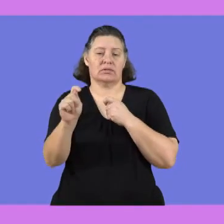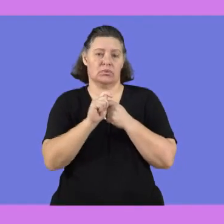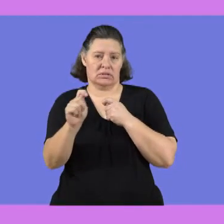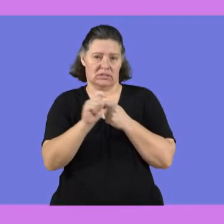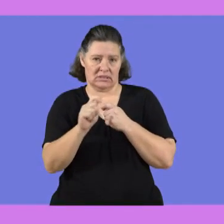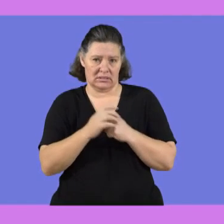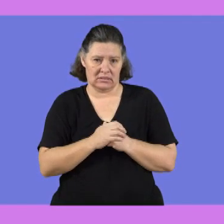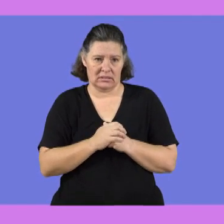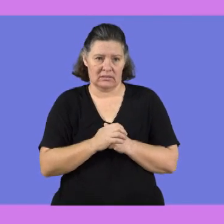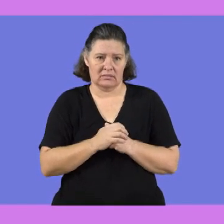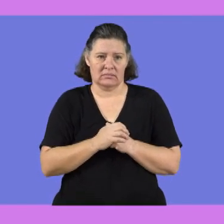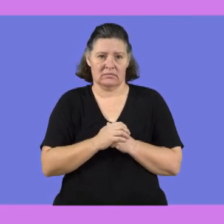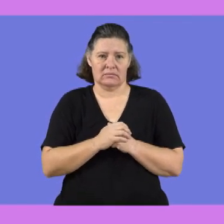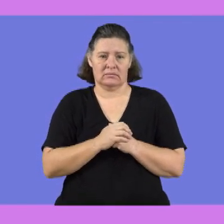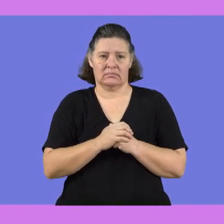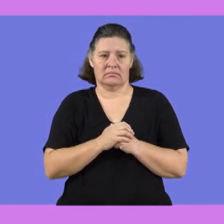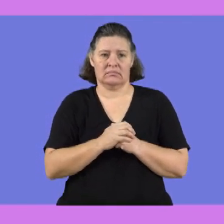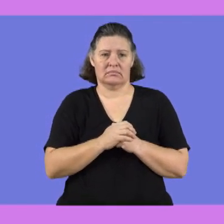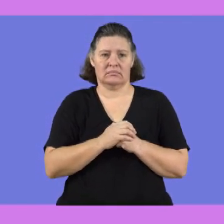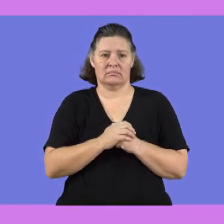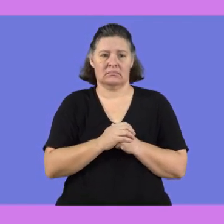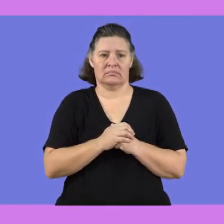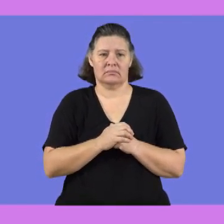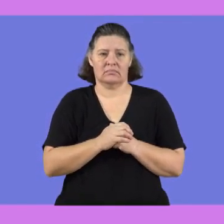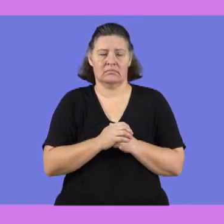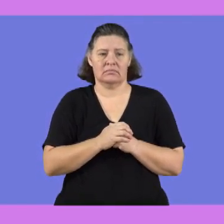heading, the cost of transport versus